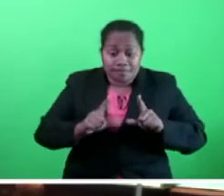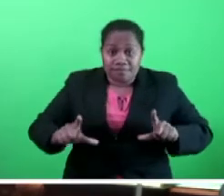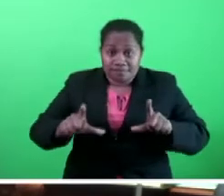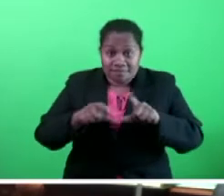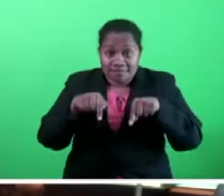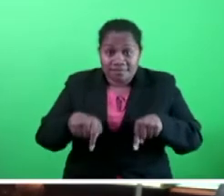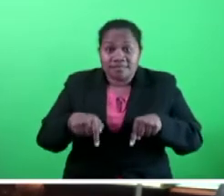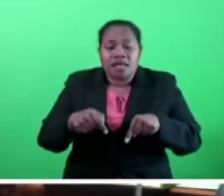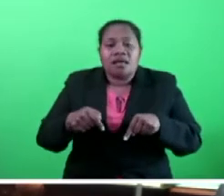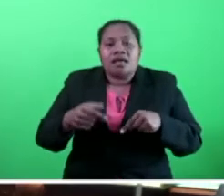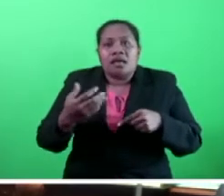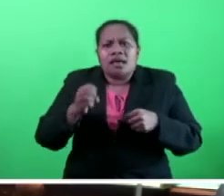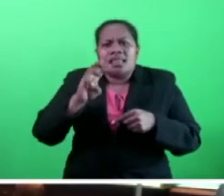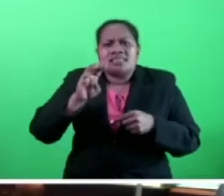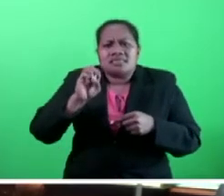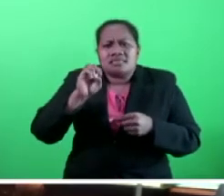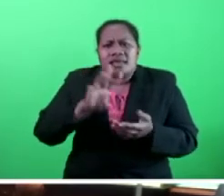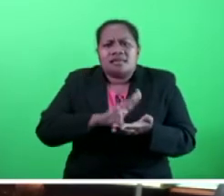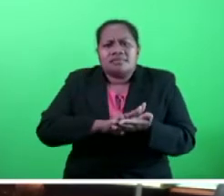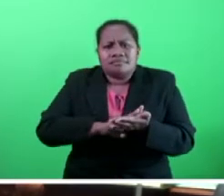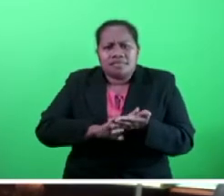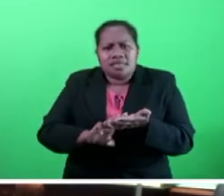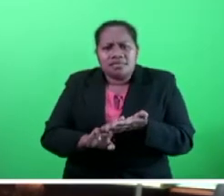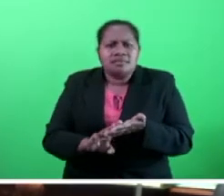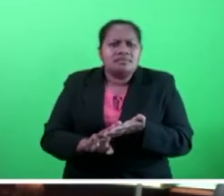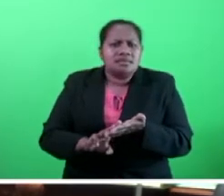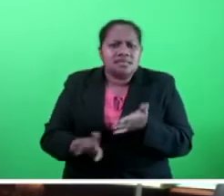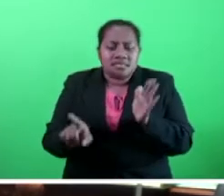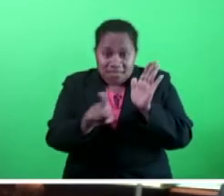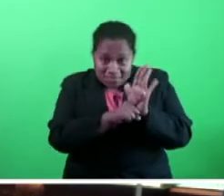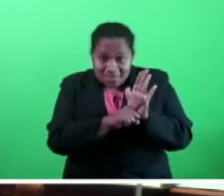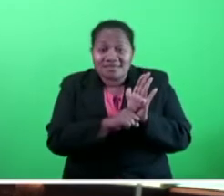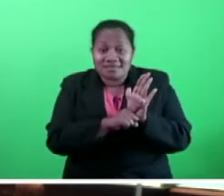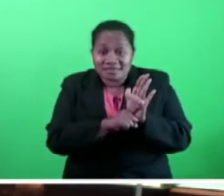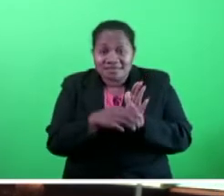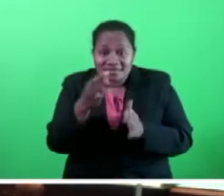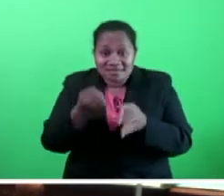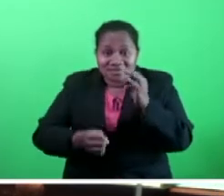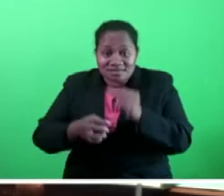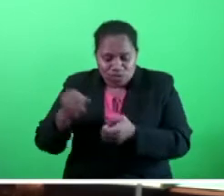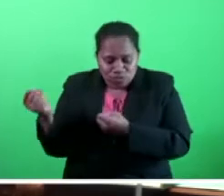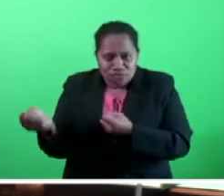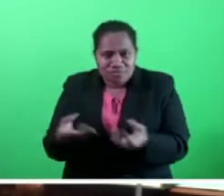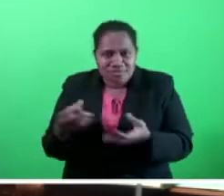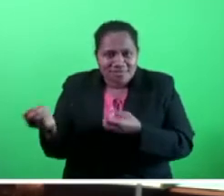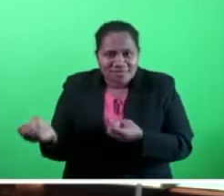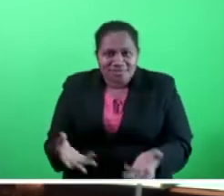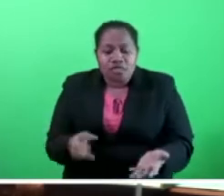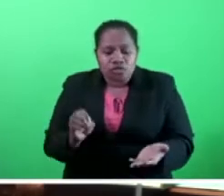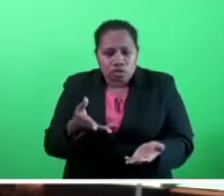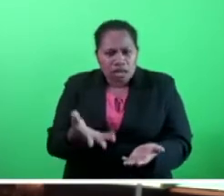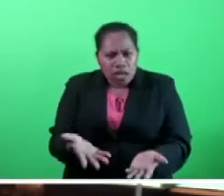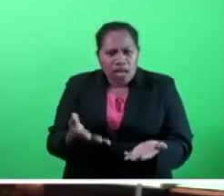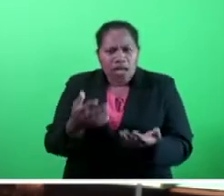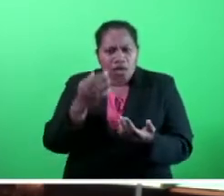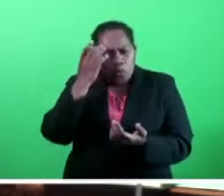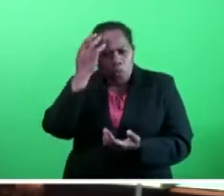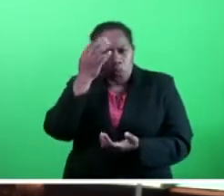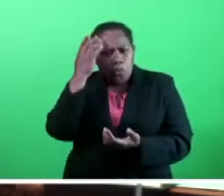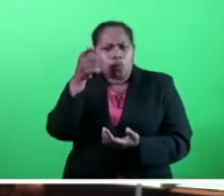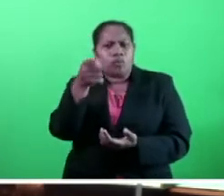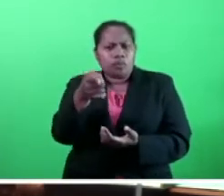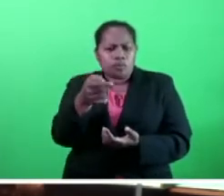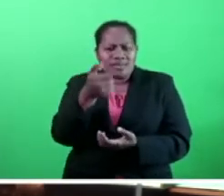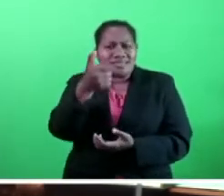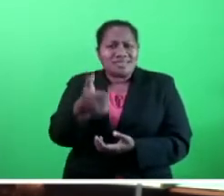million litres per annum from the 6,000 cows that we already have with our current supplies. So imagine this 6,000 heads that we